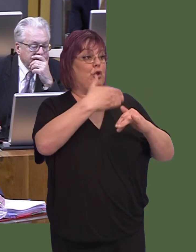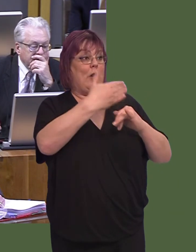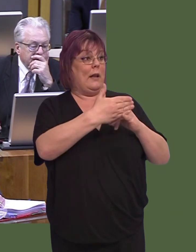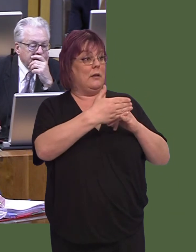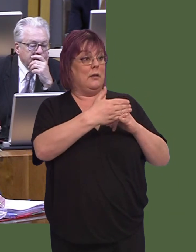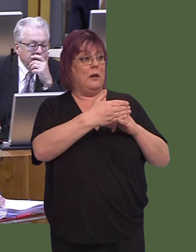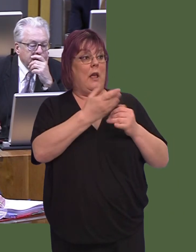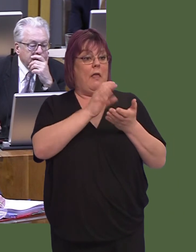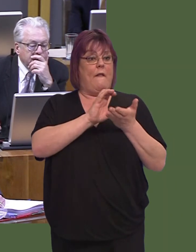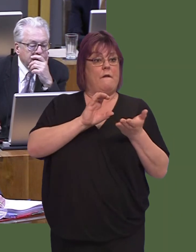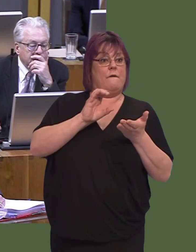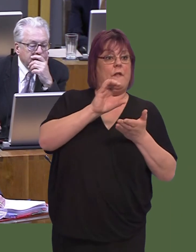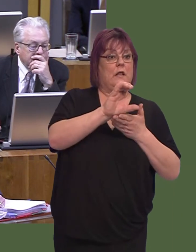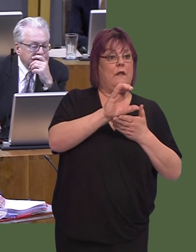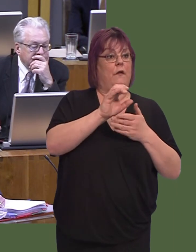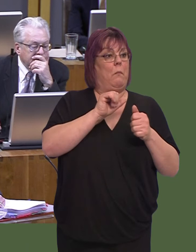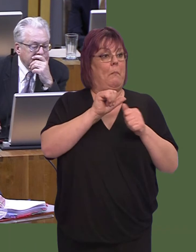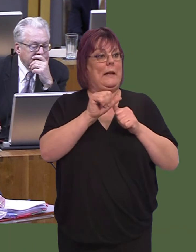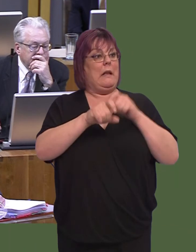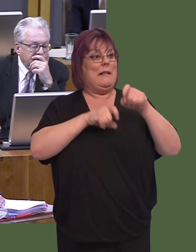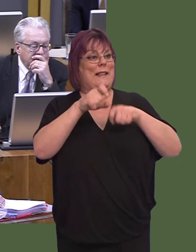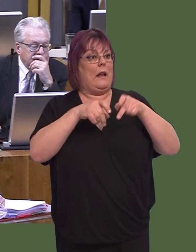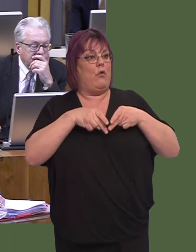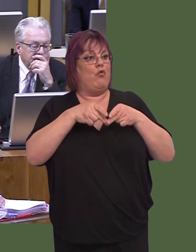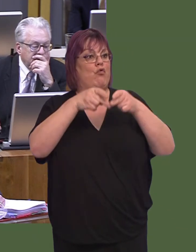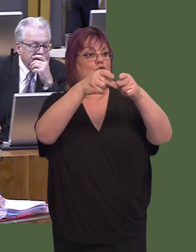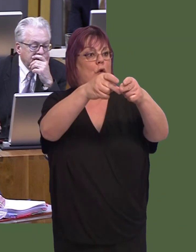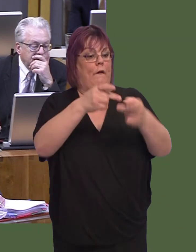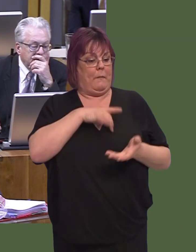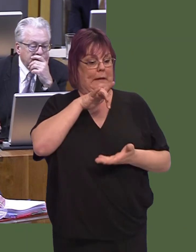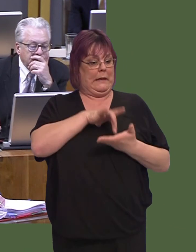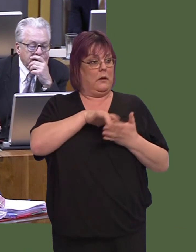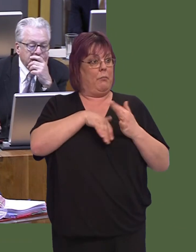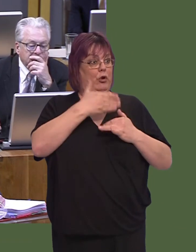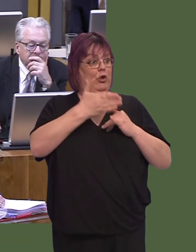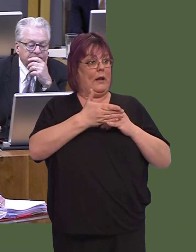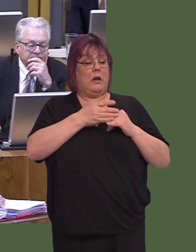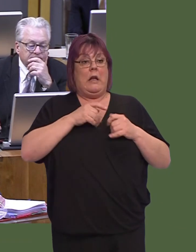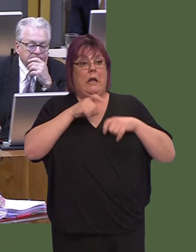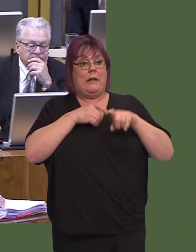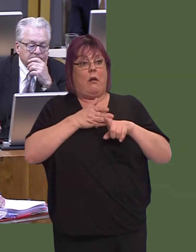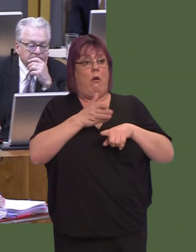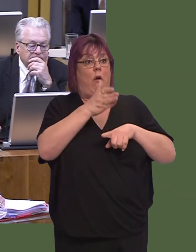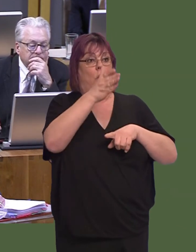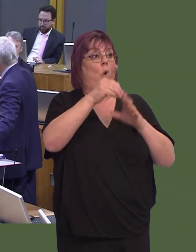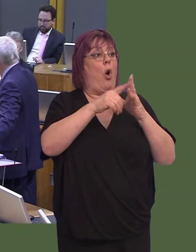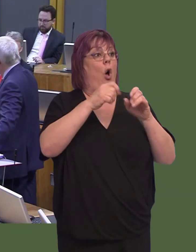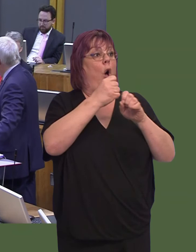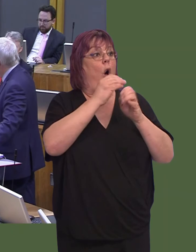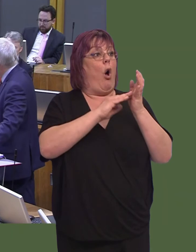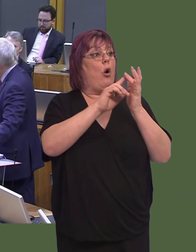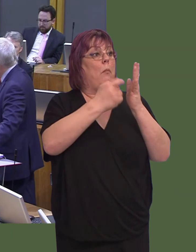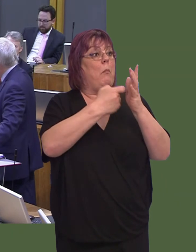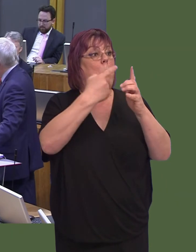Bridgend here, investing in cycle routes to make sure that people are able to cycle from the town centre in Bridgend all the way up the Ogmore